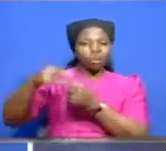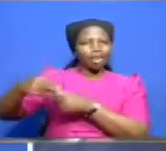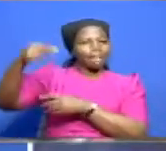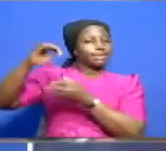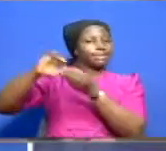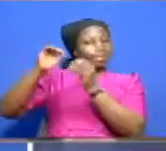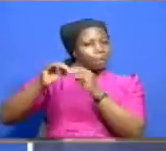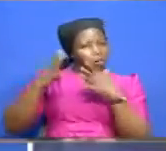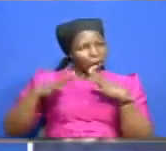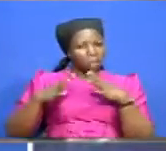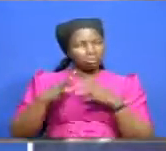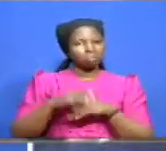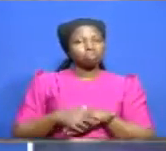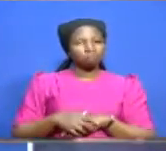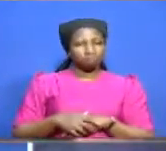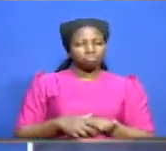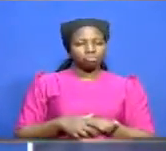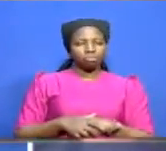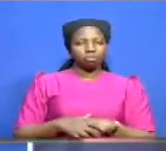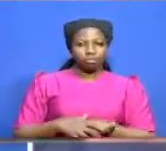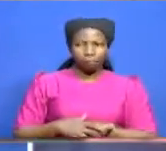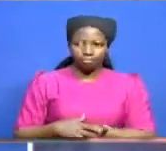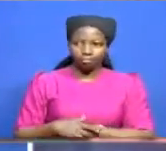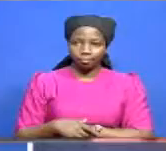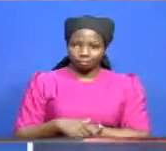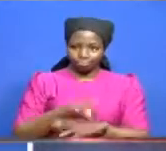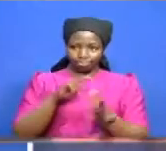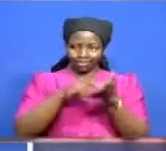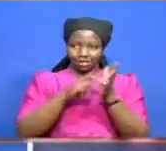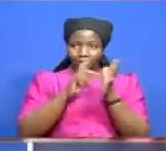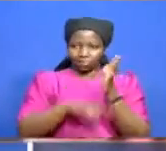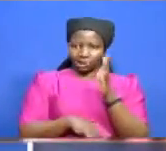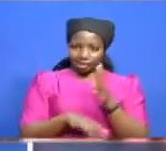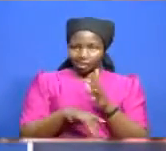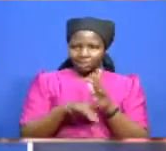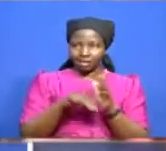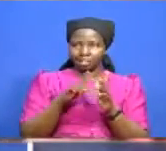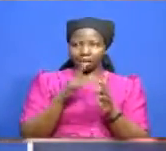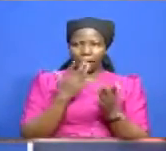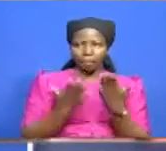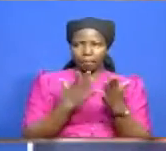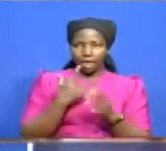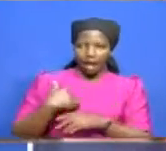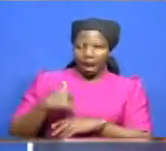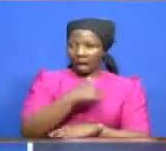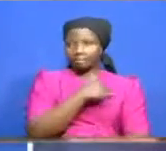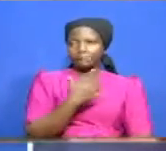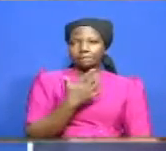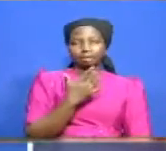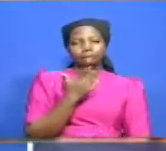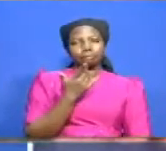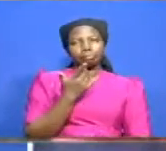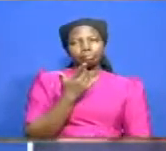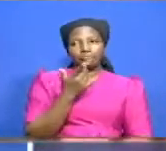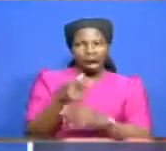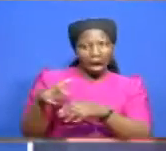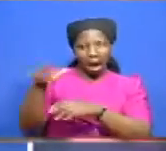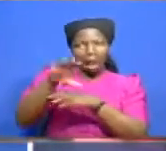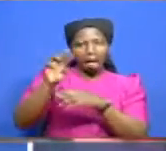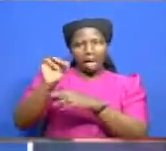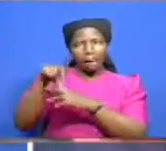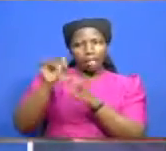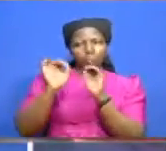of consideration of population. And that means even though we may not have to add the number of MPs, but